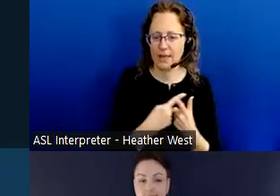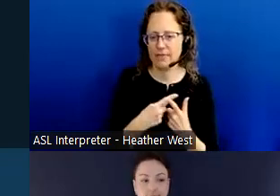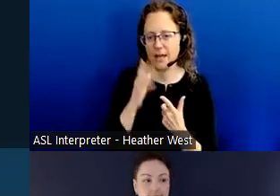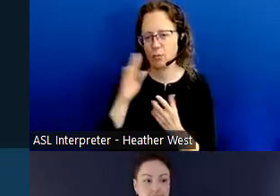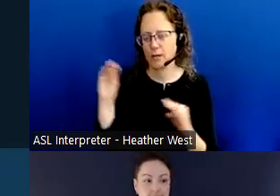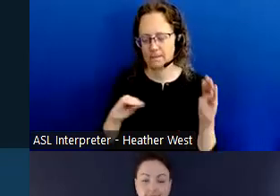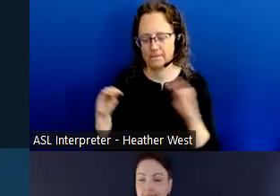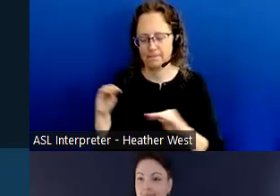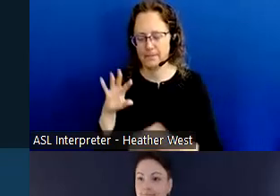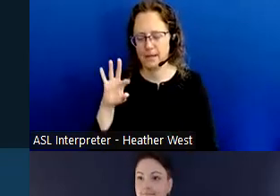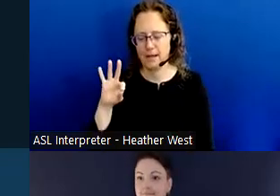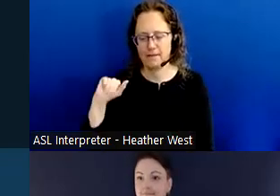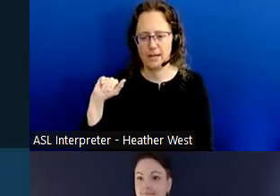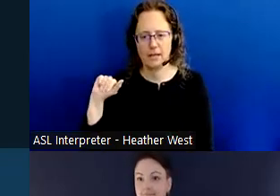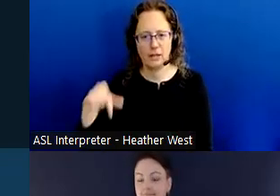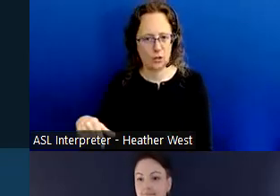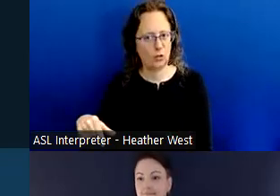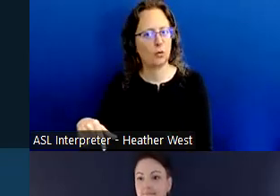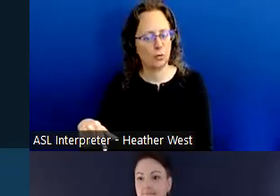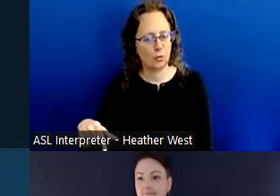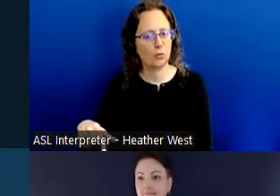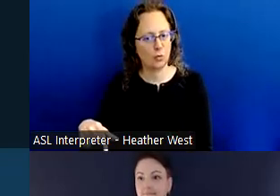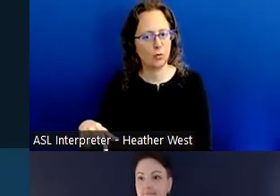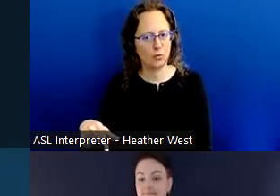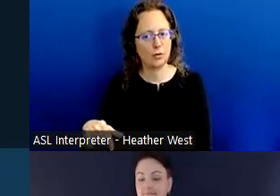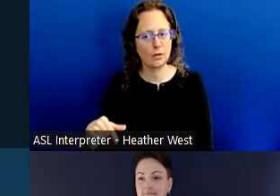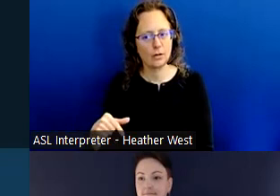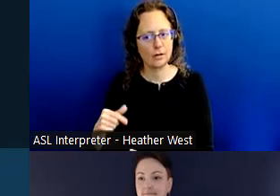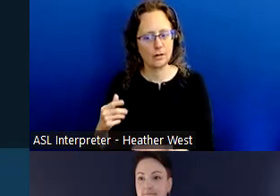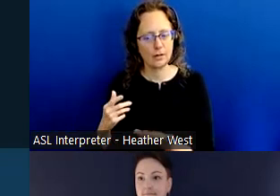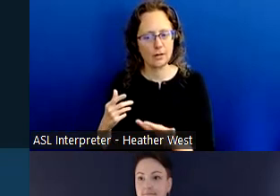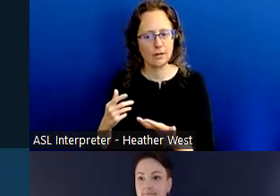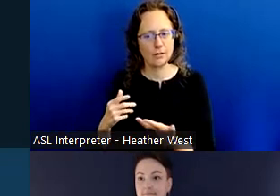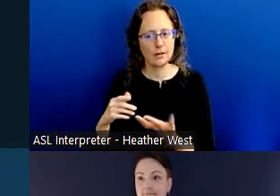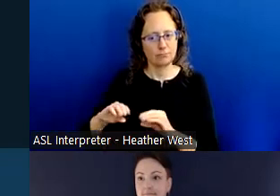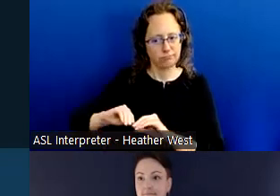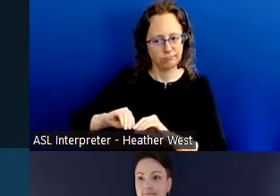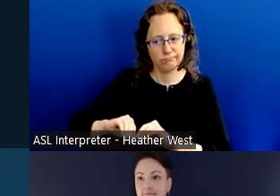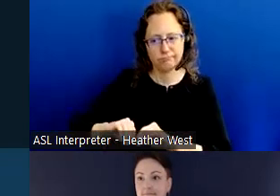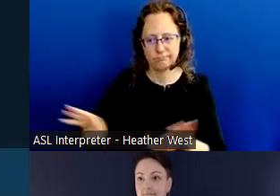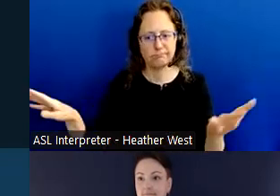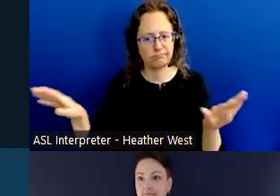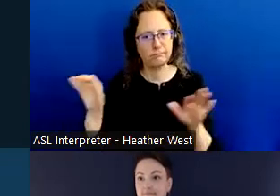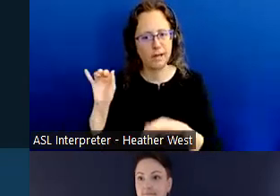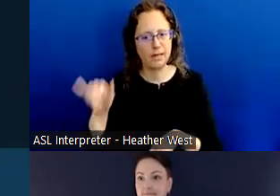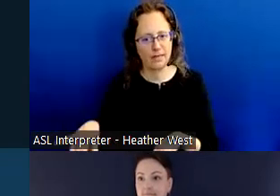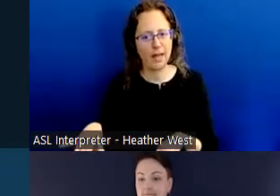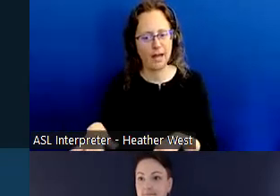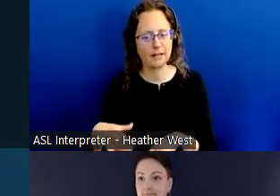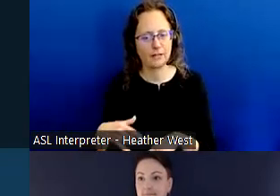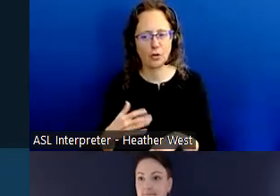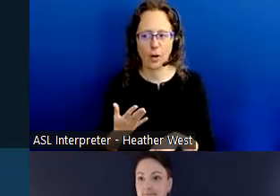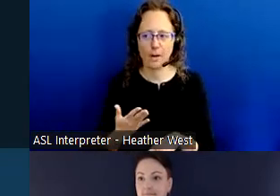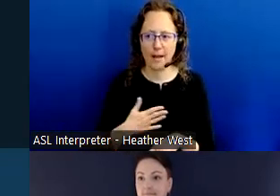this session and the questions that arose during the last info session, and making that available. So we're happy to sort